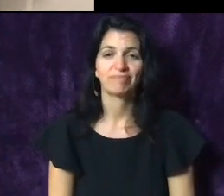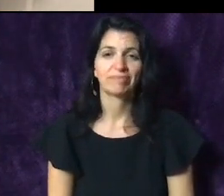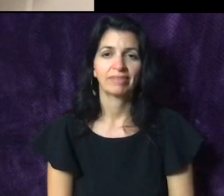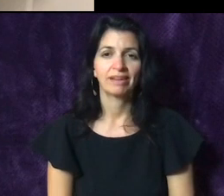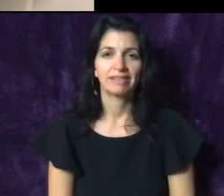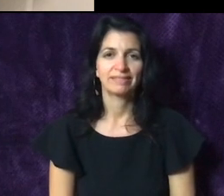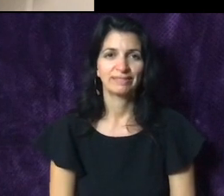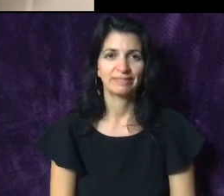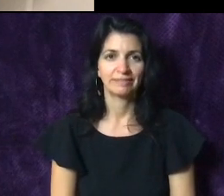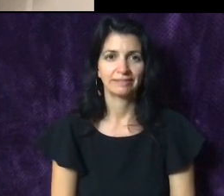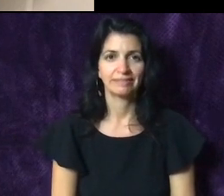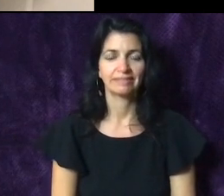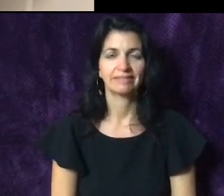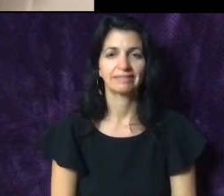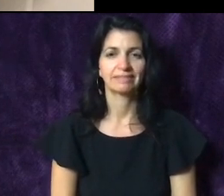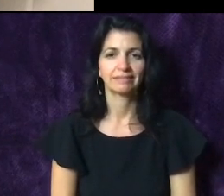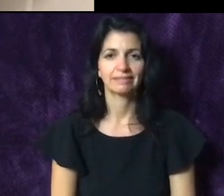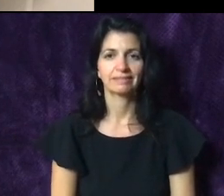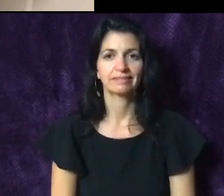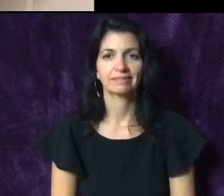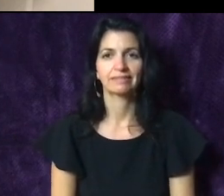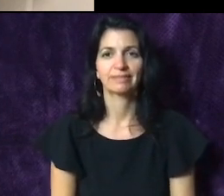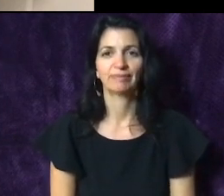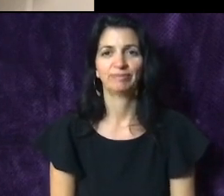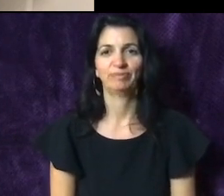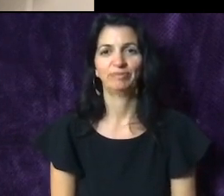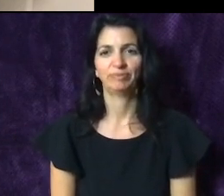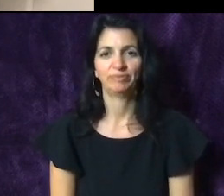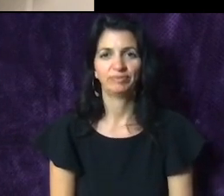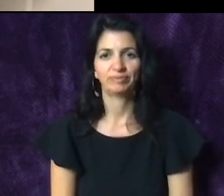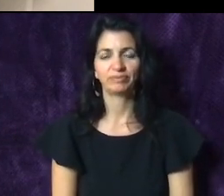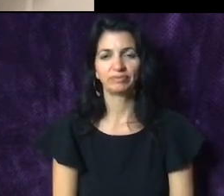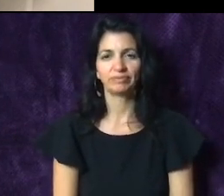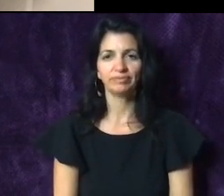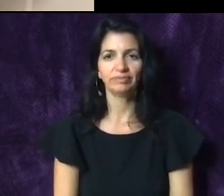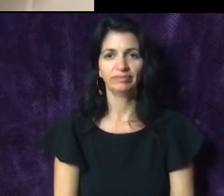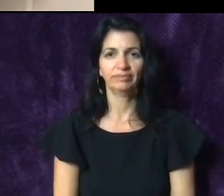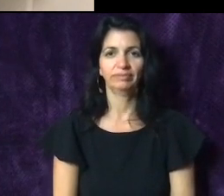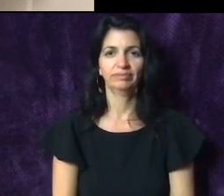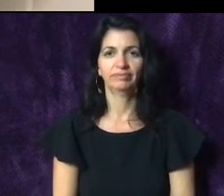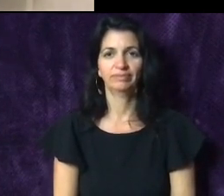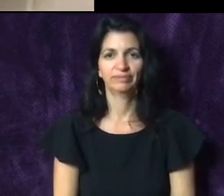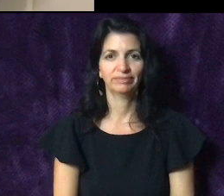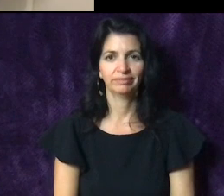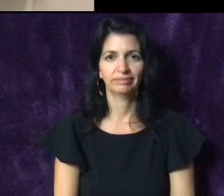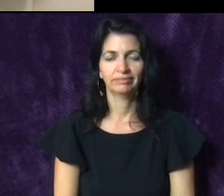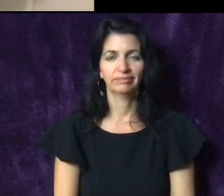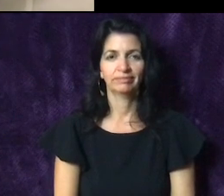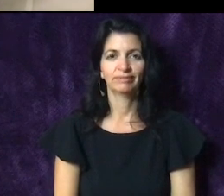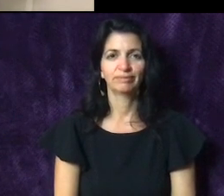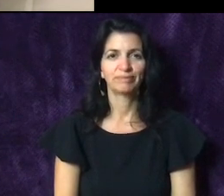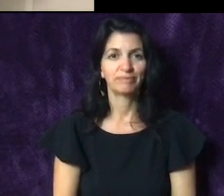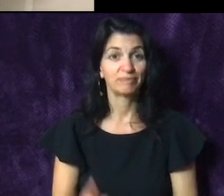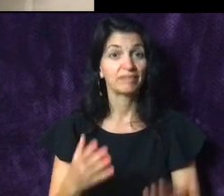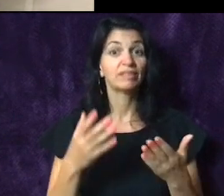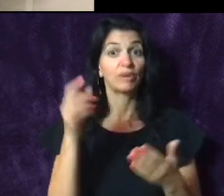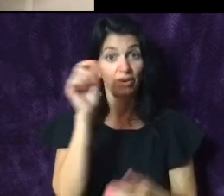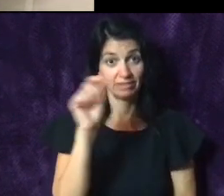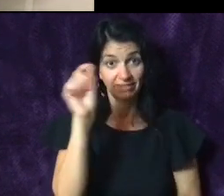start with one on the low, and we'll shade it in. And then maybe another low one.